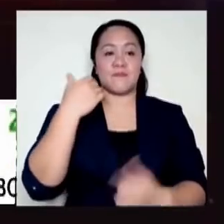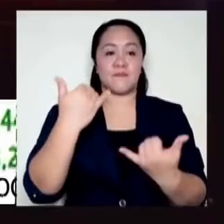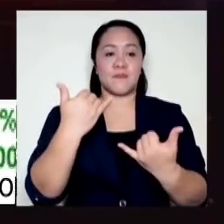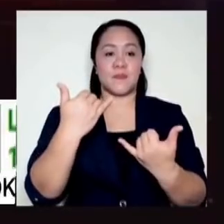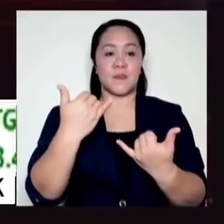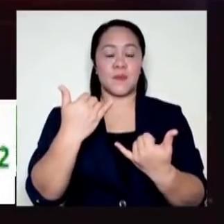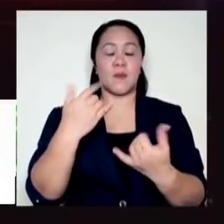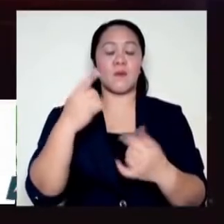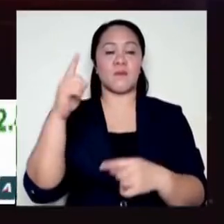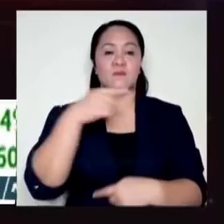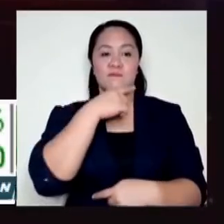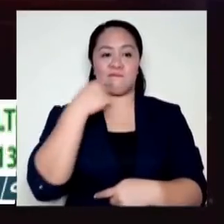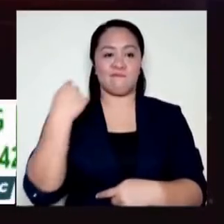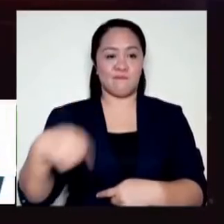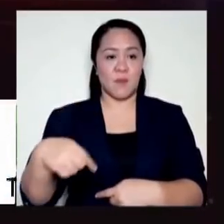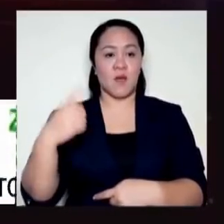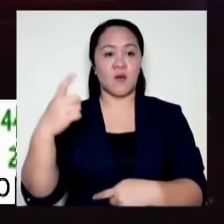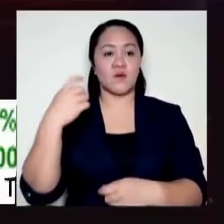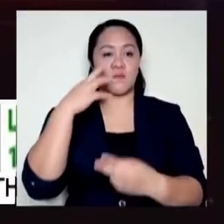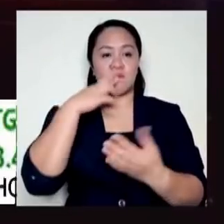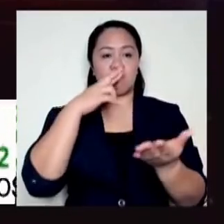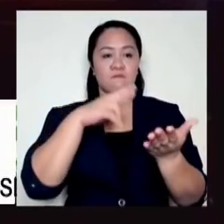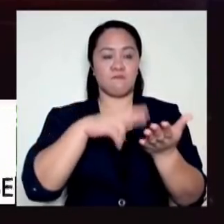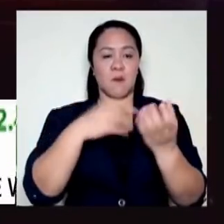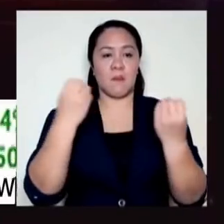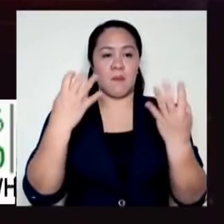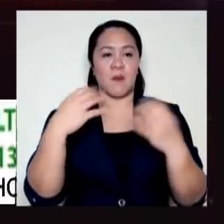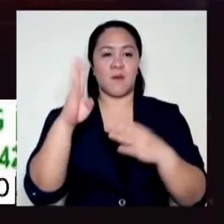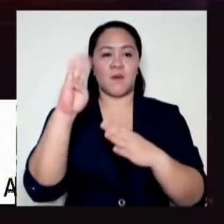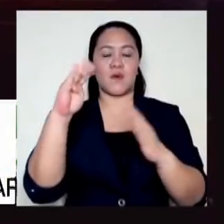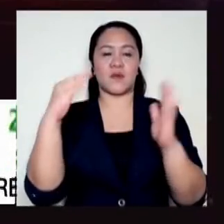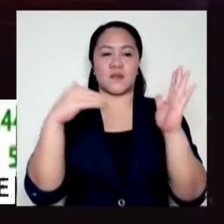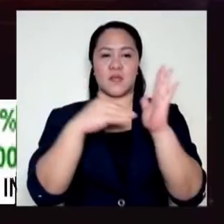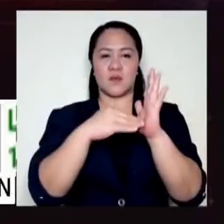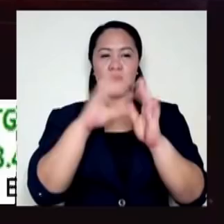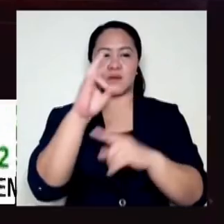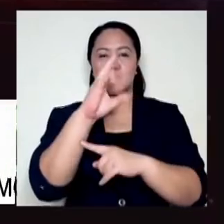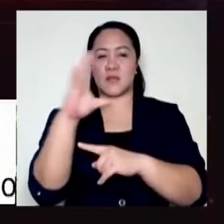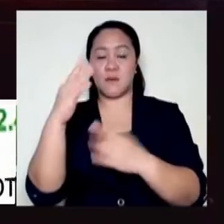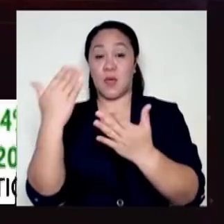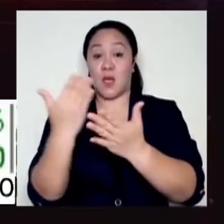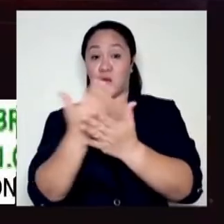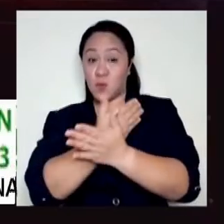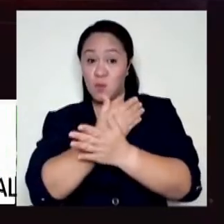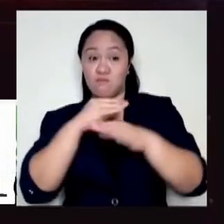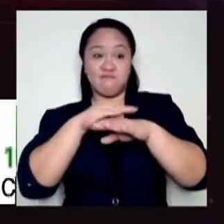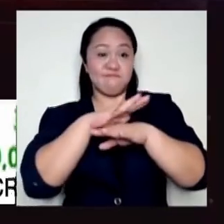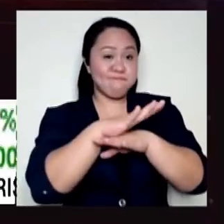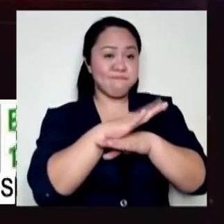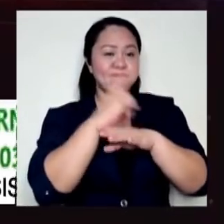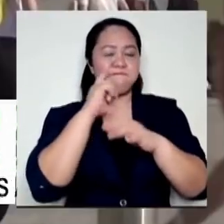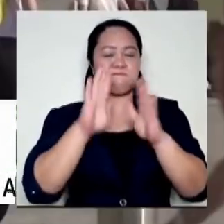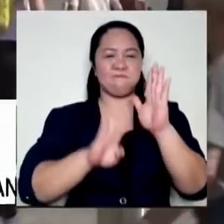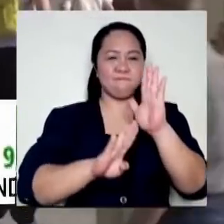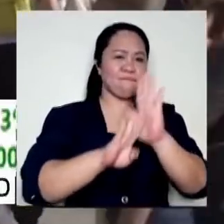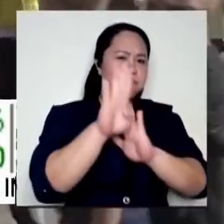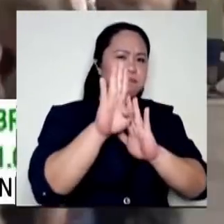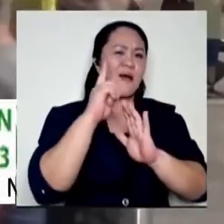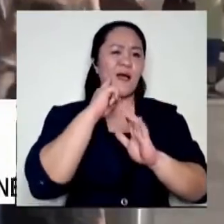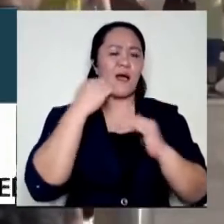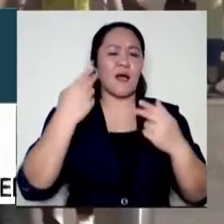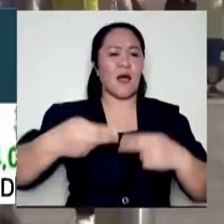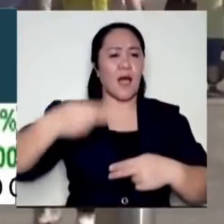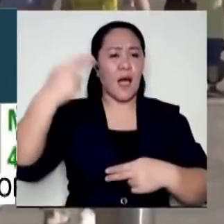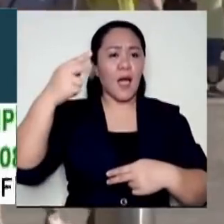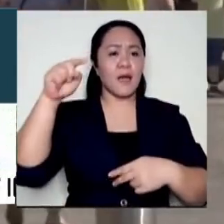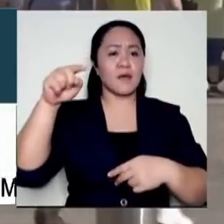Russia reports over 14,700 new infections Sunday. That's the largest one-day national caseload in